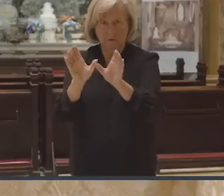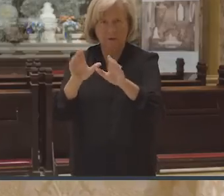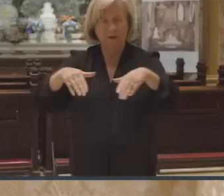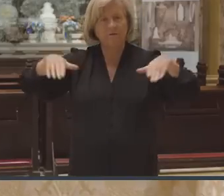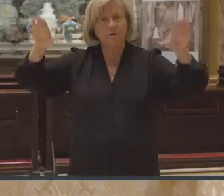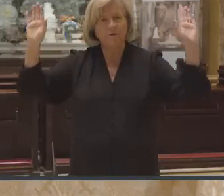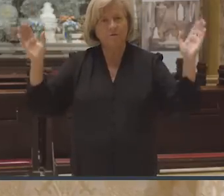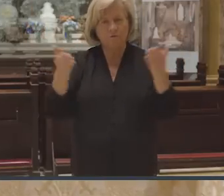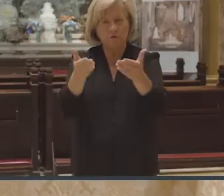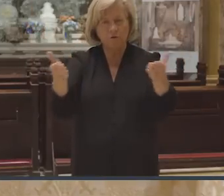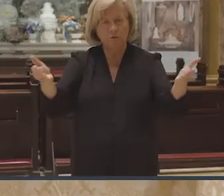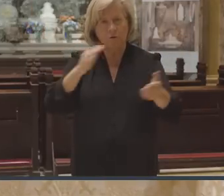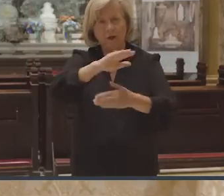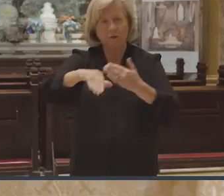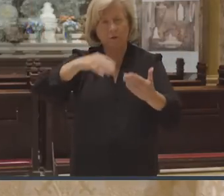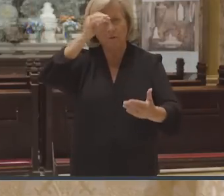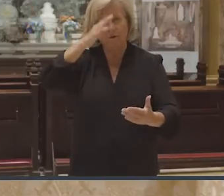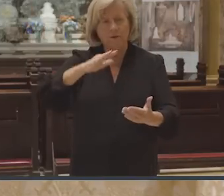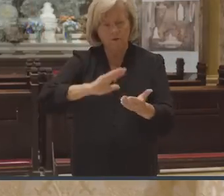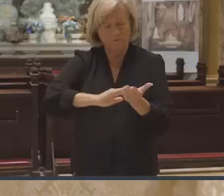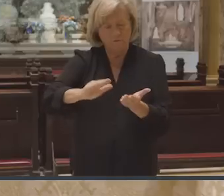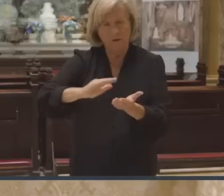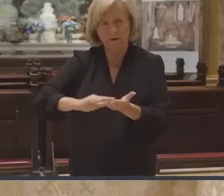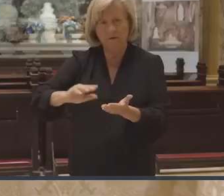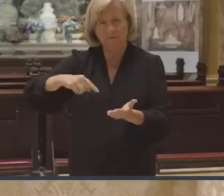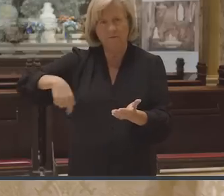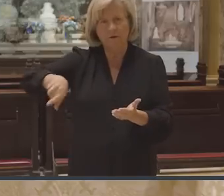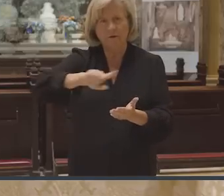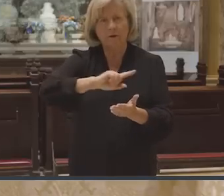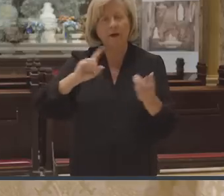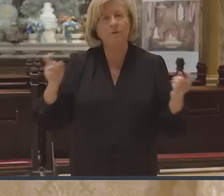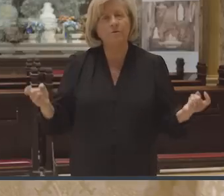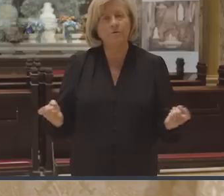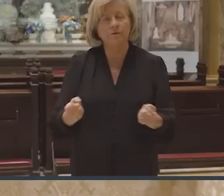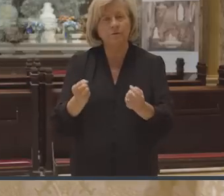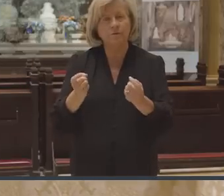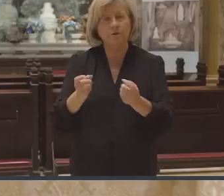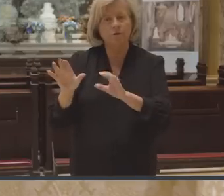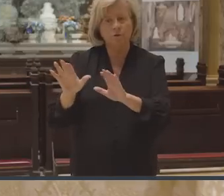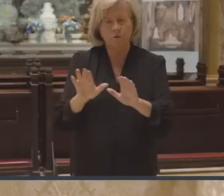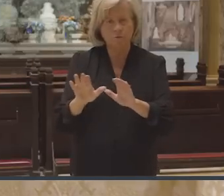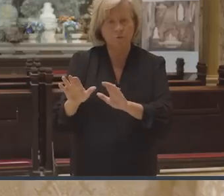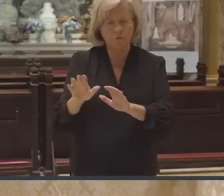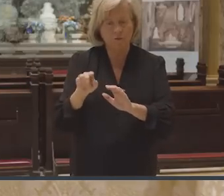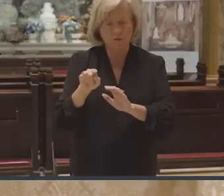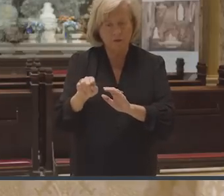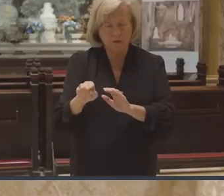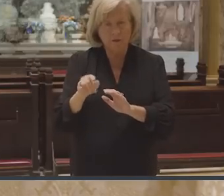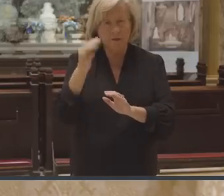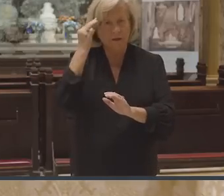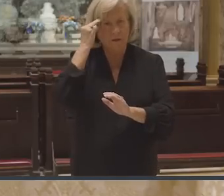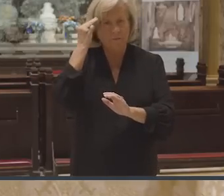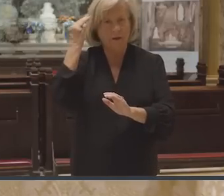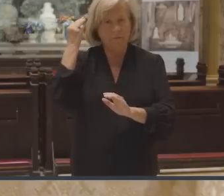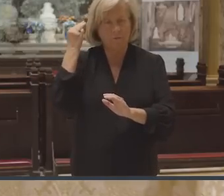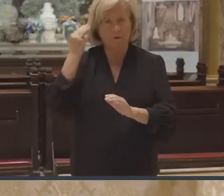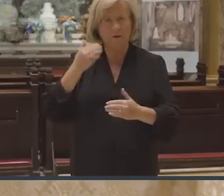for you and for many, for the forgiveness of sins. Do this in memory of me.